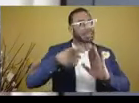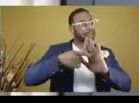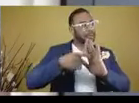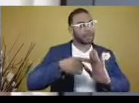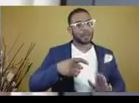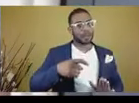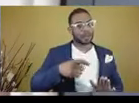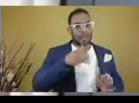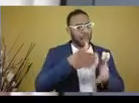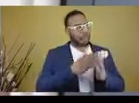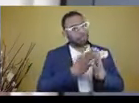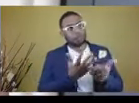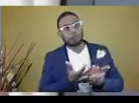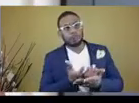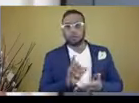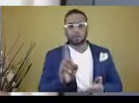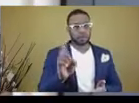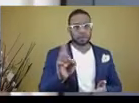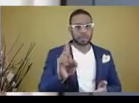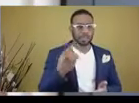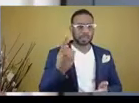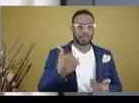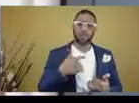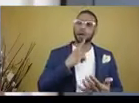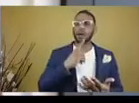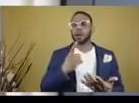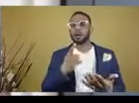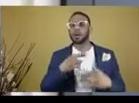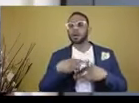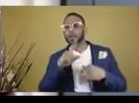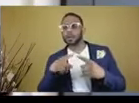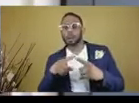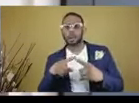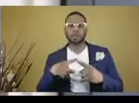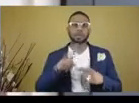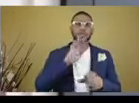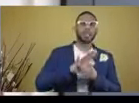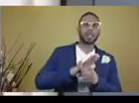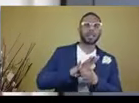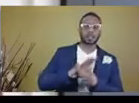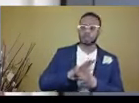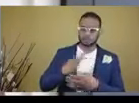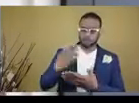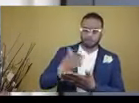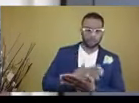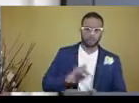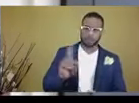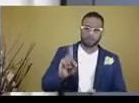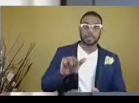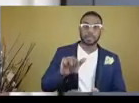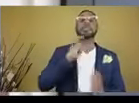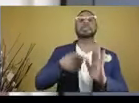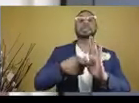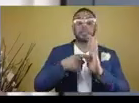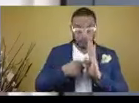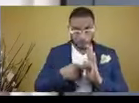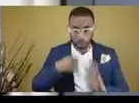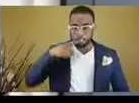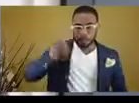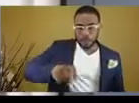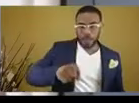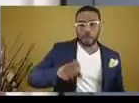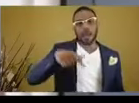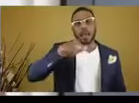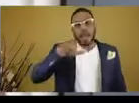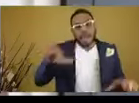not something that we are referring to a pleasantry, if you will. Like, this is a demand. So that means that there's